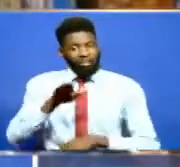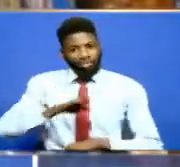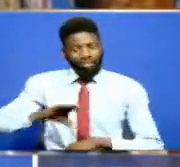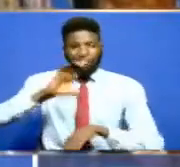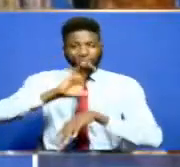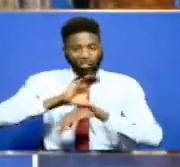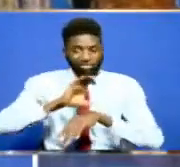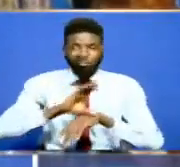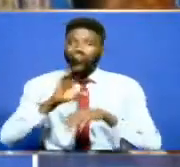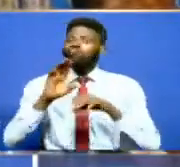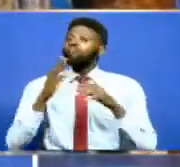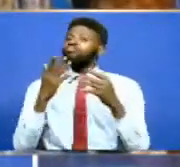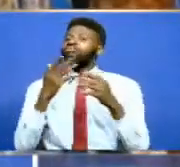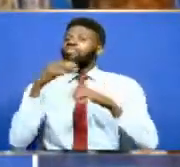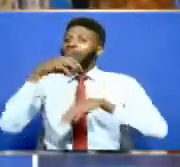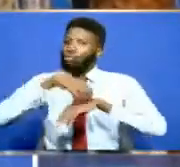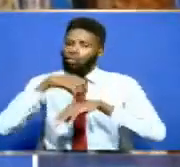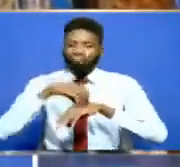institutions,